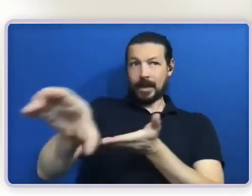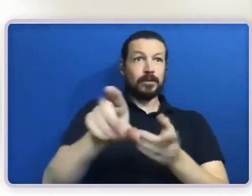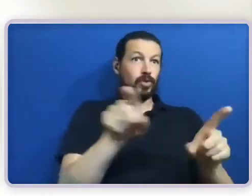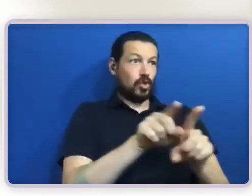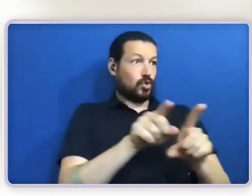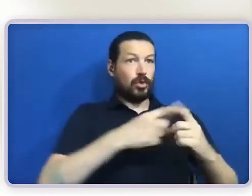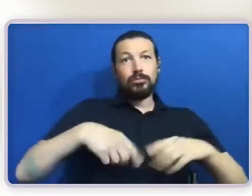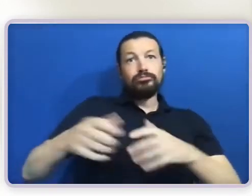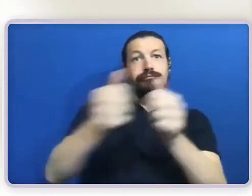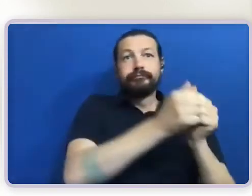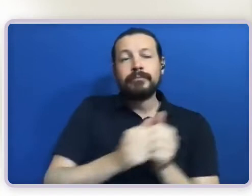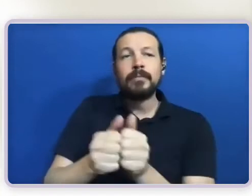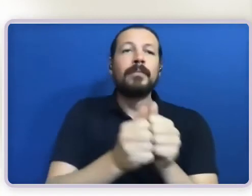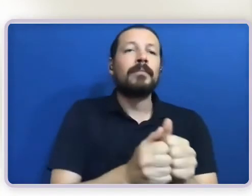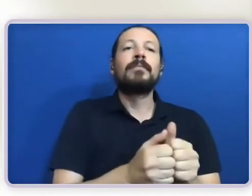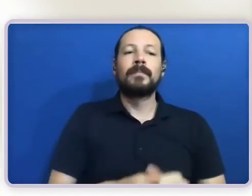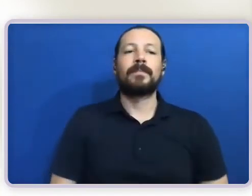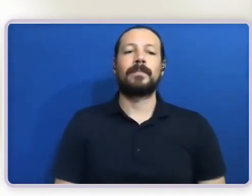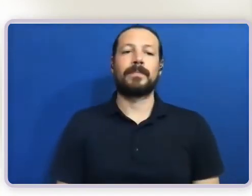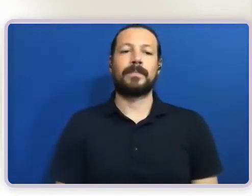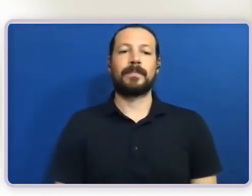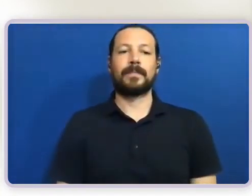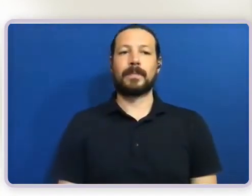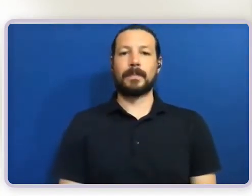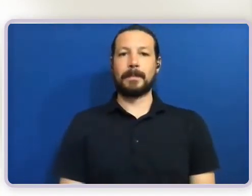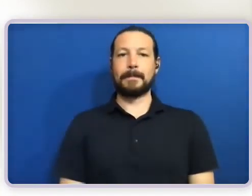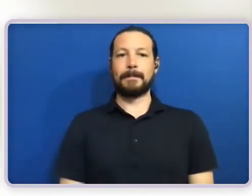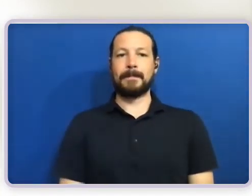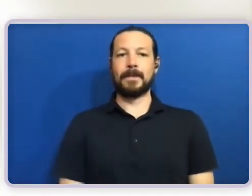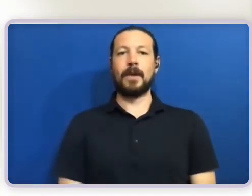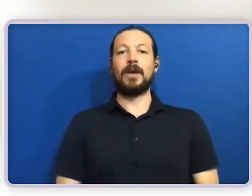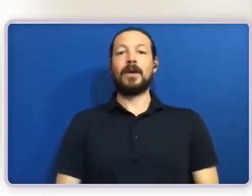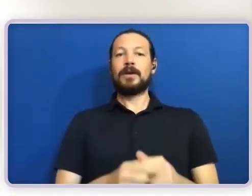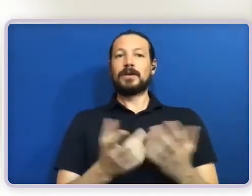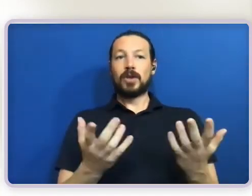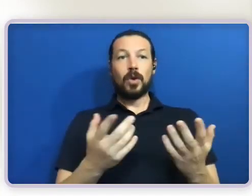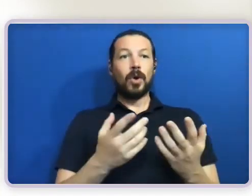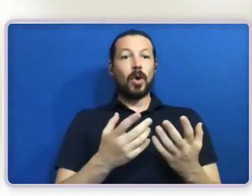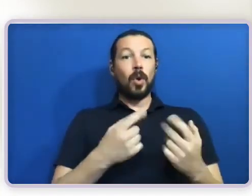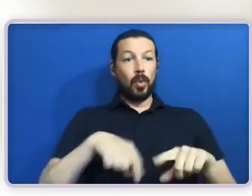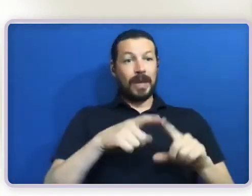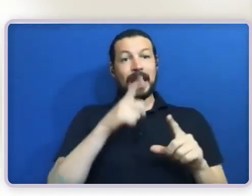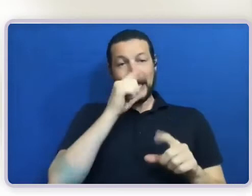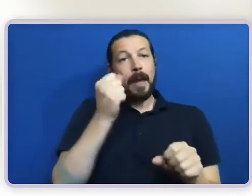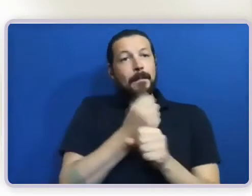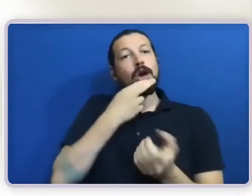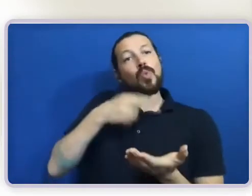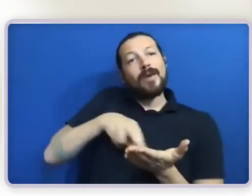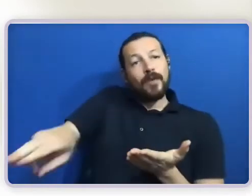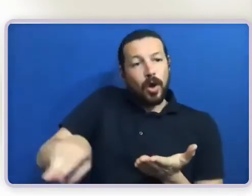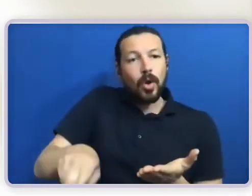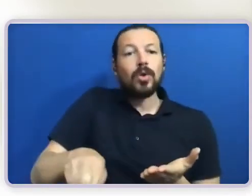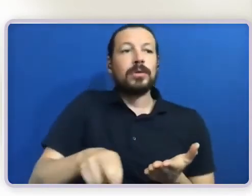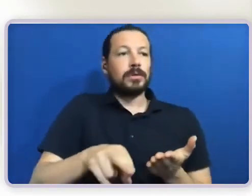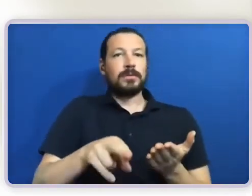And we can make appropriate referrals for legal and non-legal matters that are not directly related to the Royal